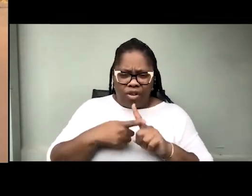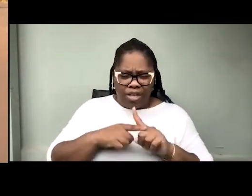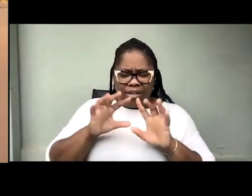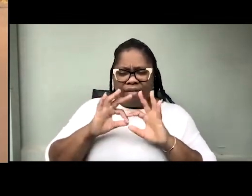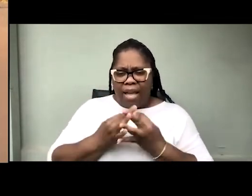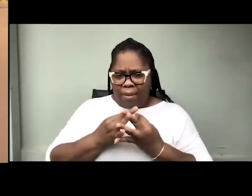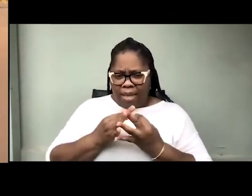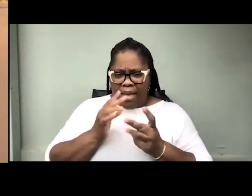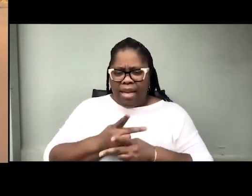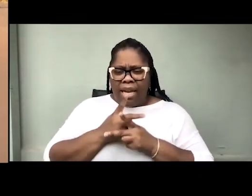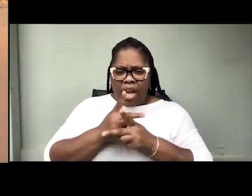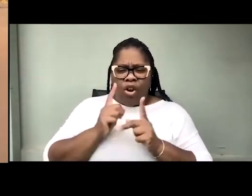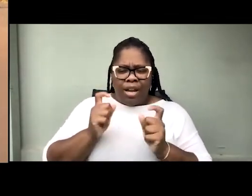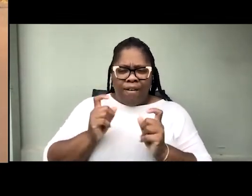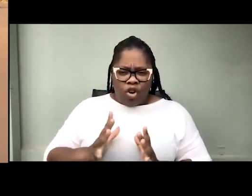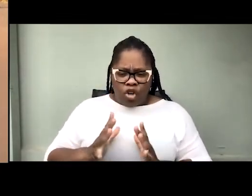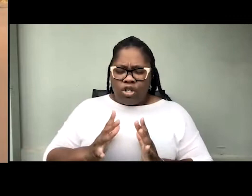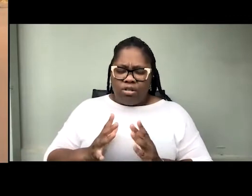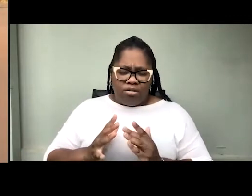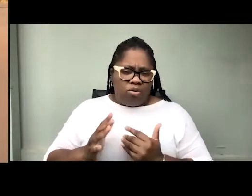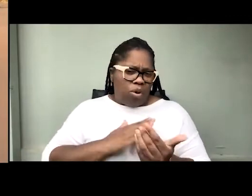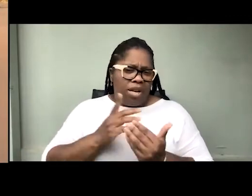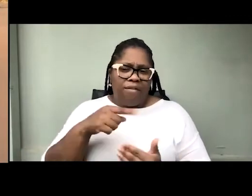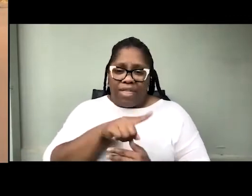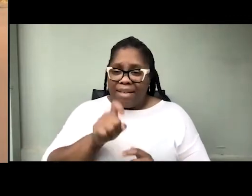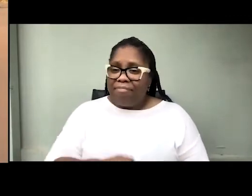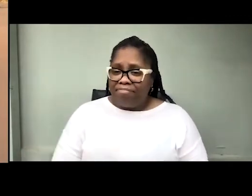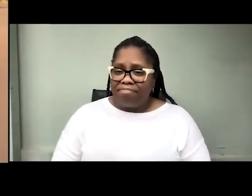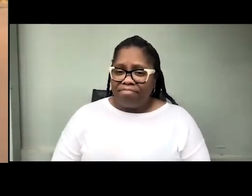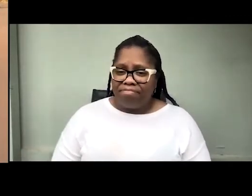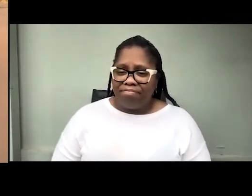caregivers with what they need to provide care.